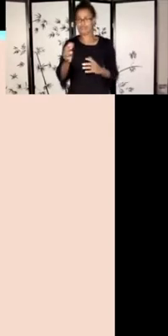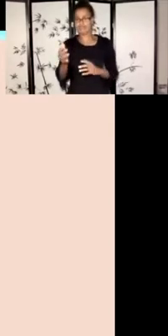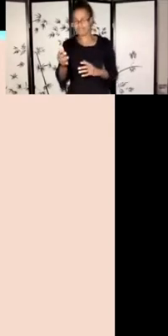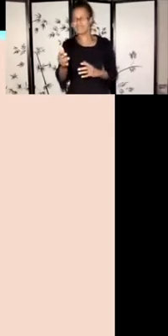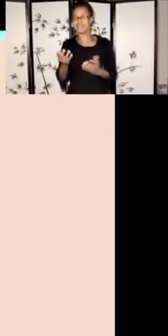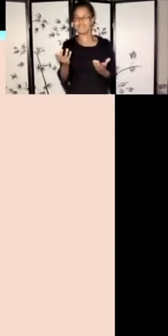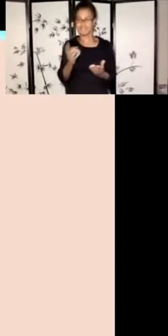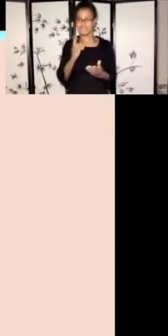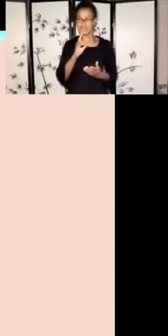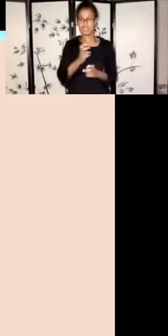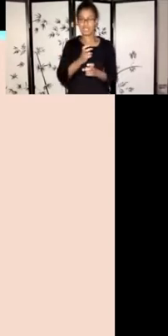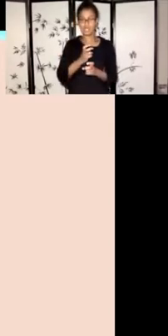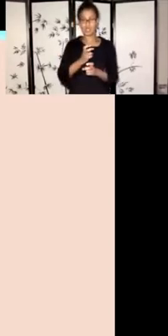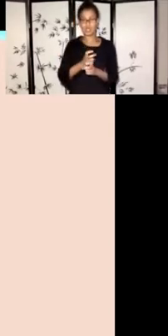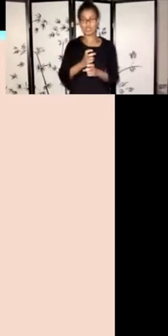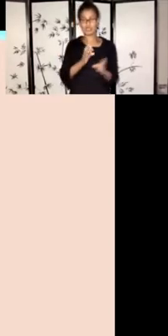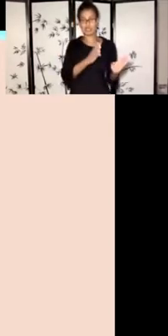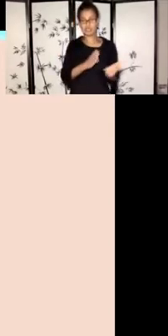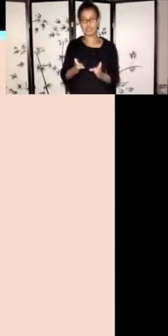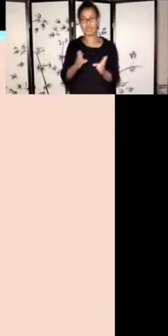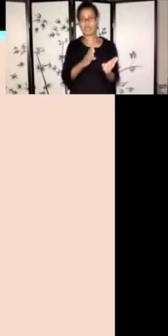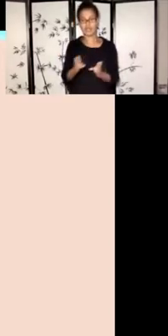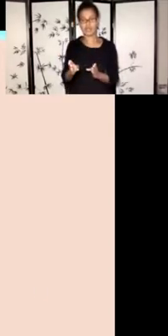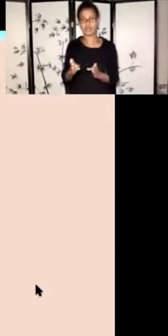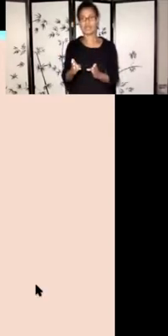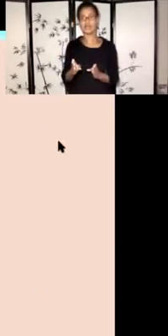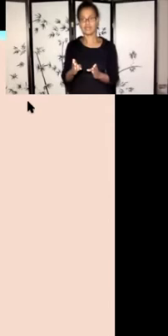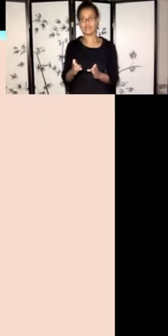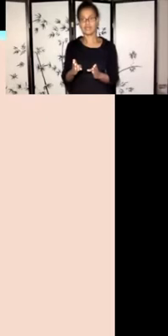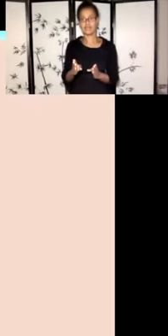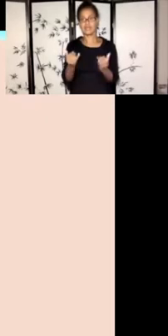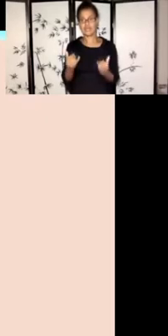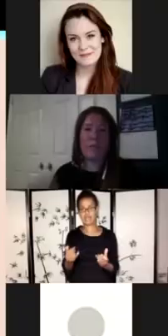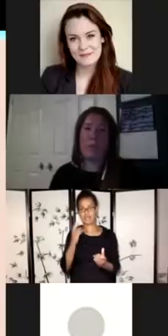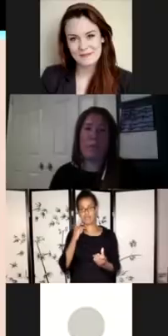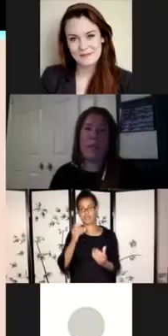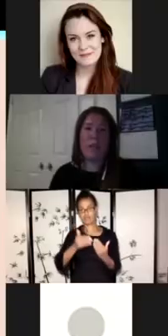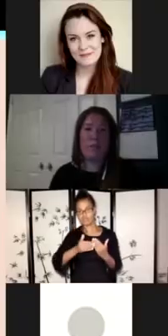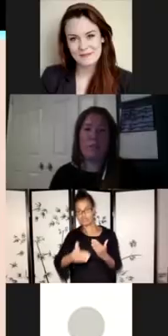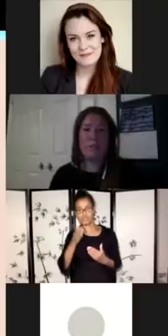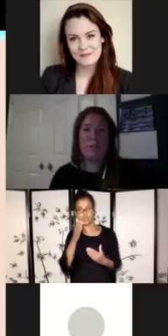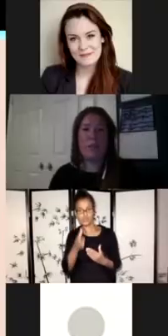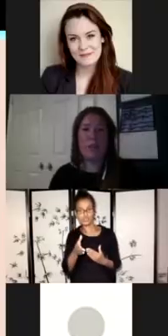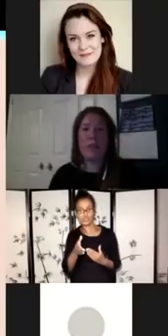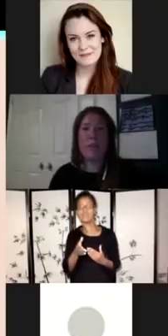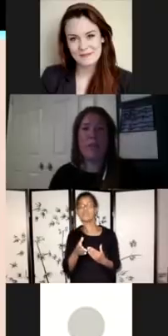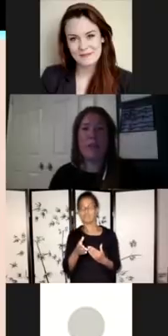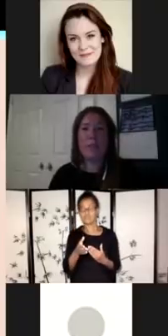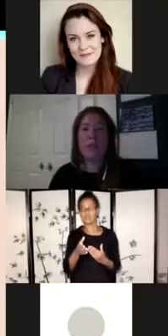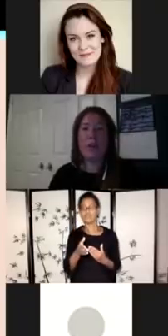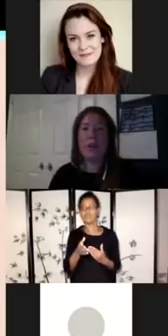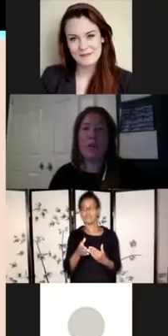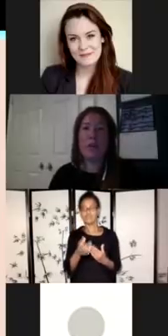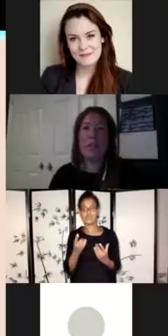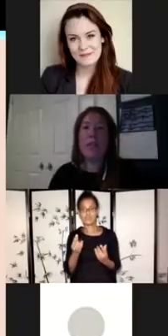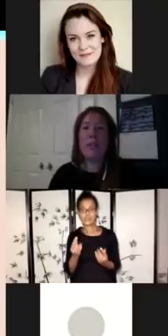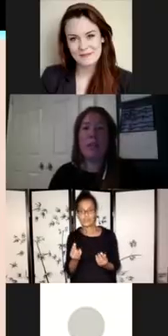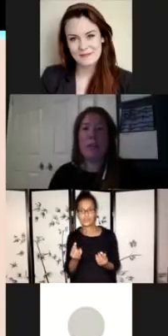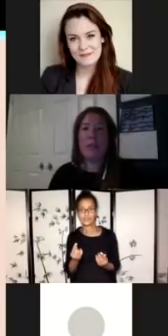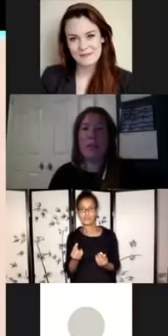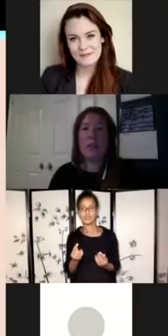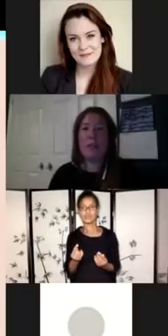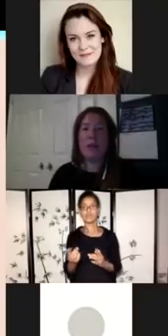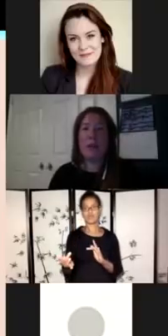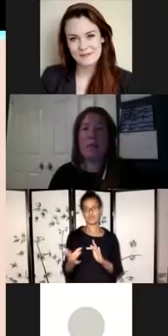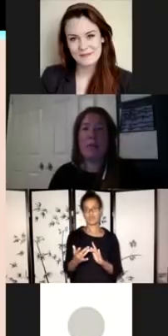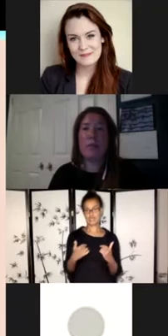ahead for some things. Um, just inform me, send me an email, give me a call, let me